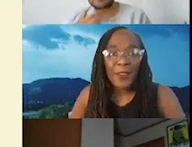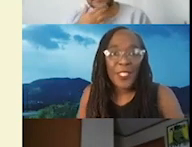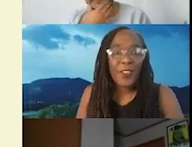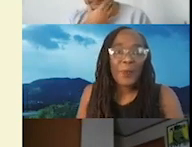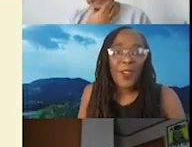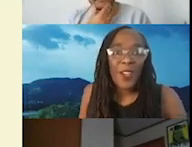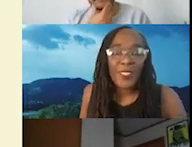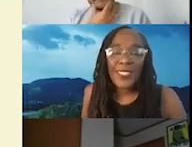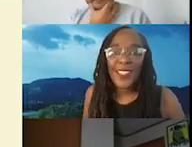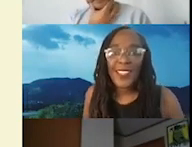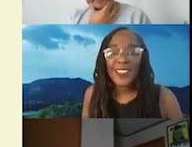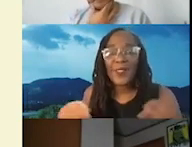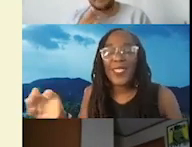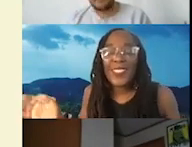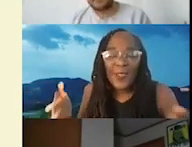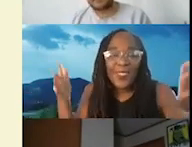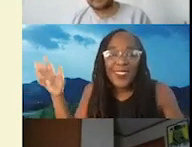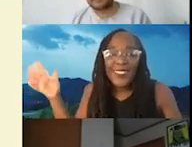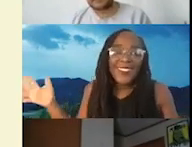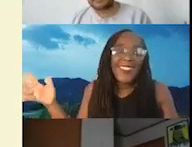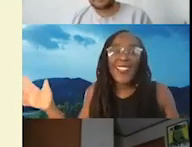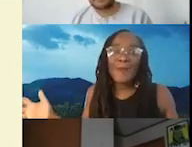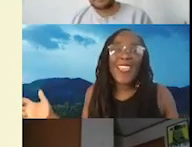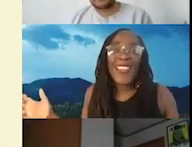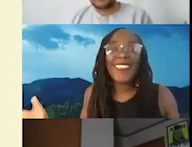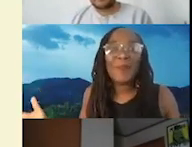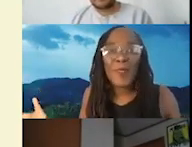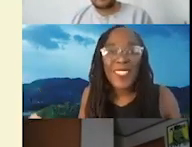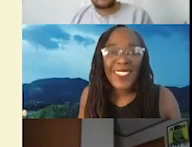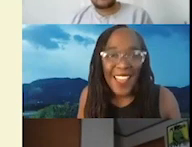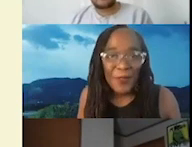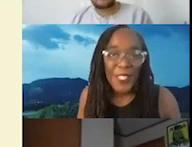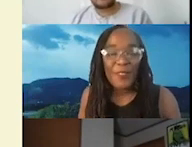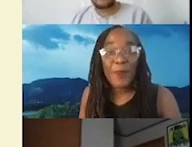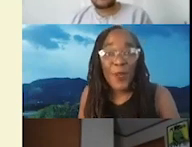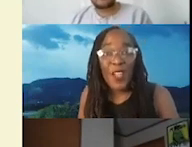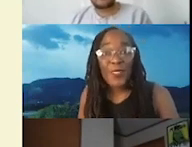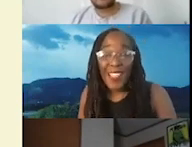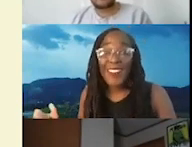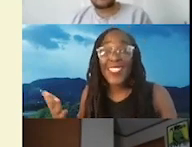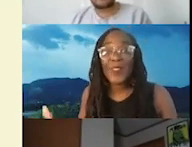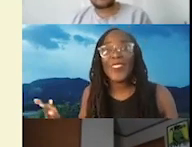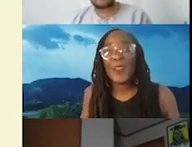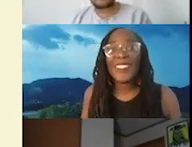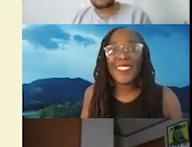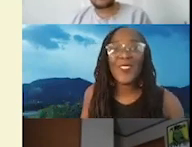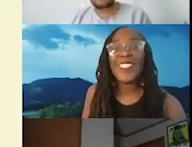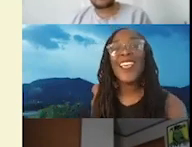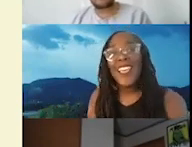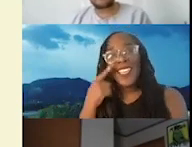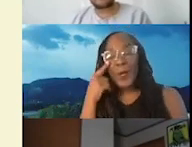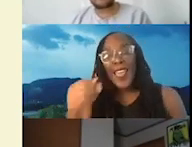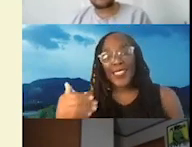100 year anniversary of the Bauhaus, and I started this tweet like, don't tell me anything about the anniversary of the Bauhaus. I really don't want to know